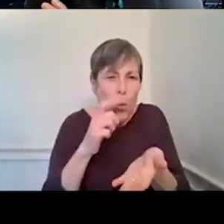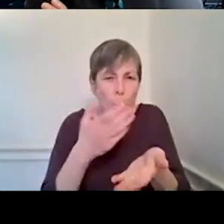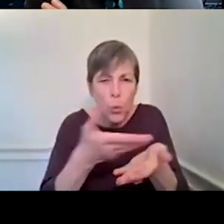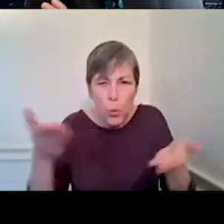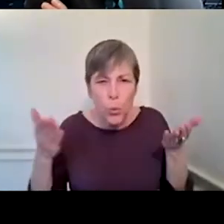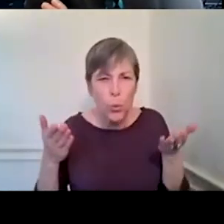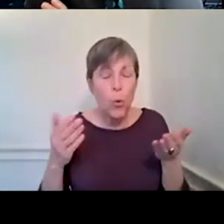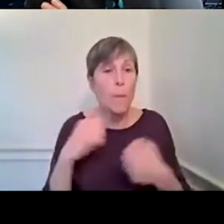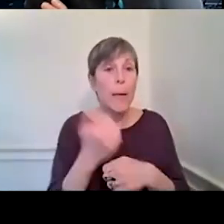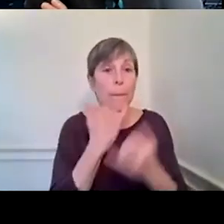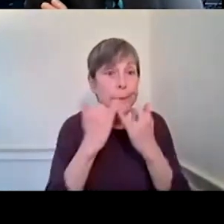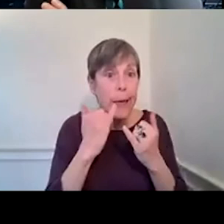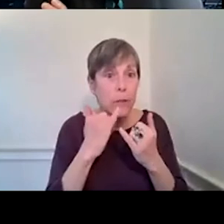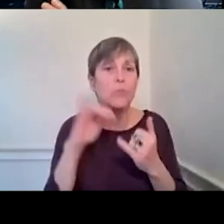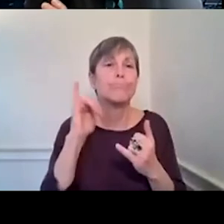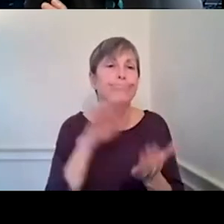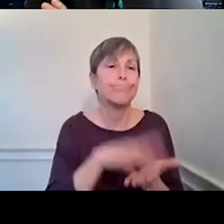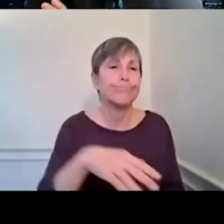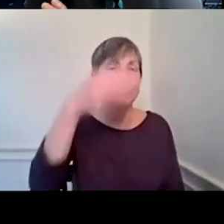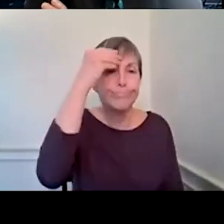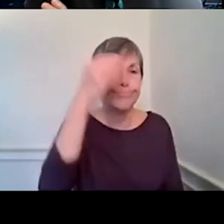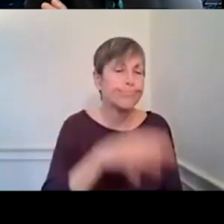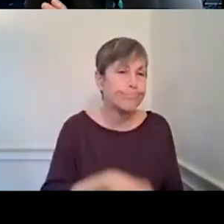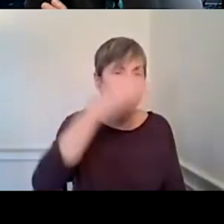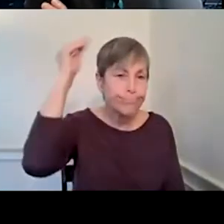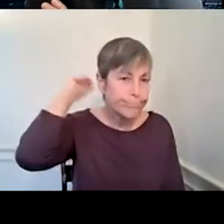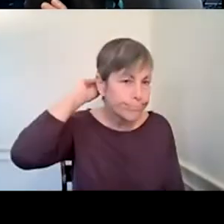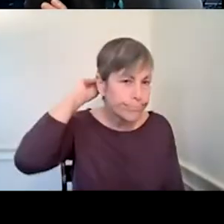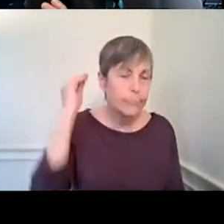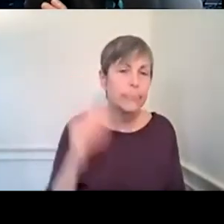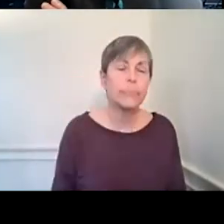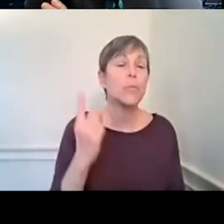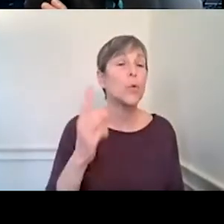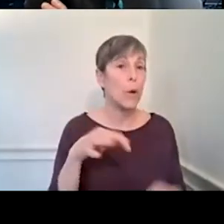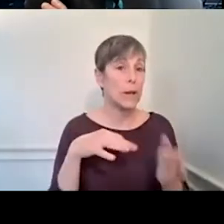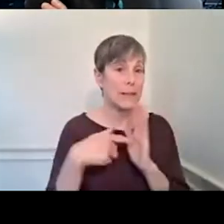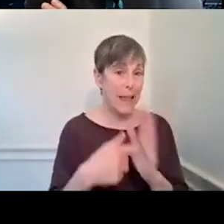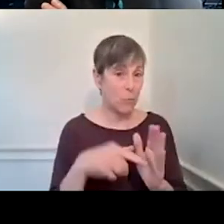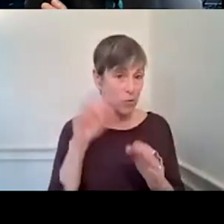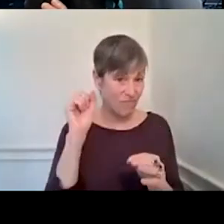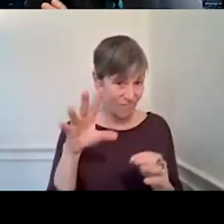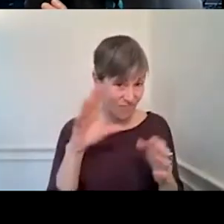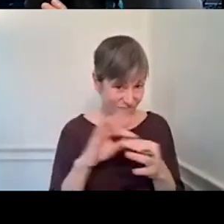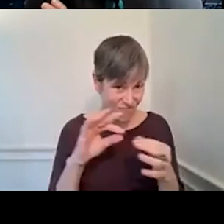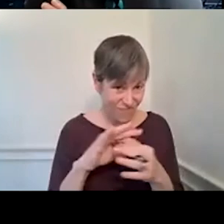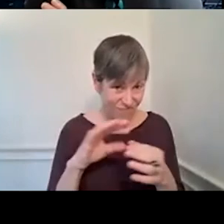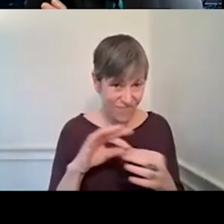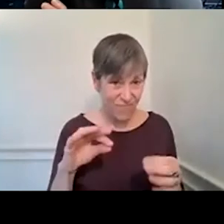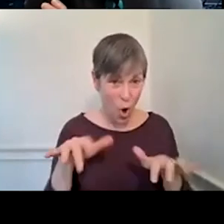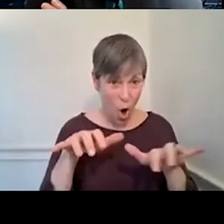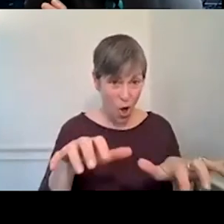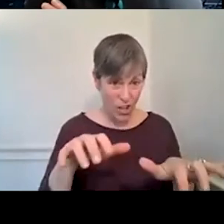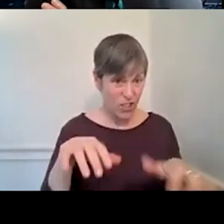Learn from mistakes. There's just one example I'm going to give of where you have to connect with the